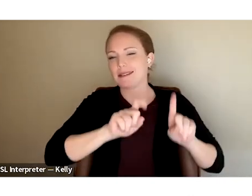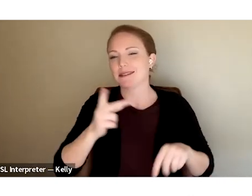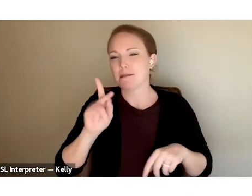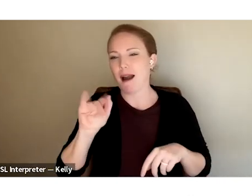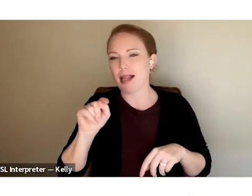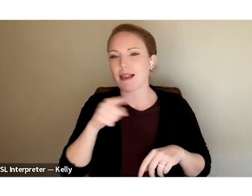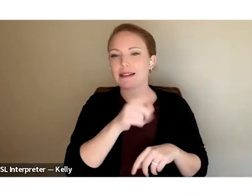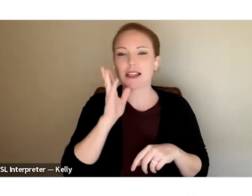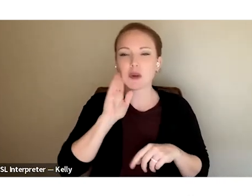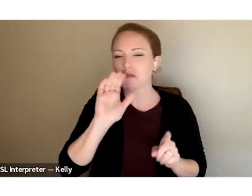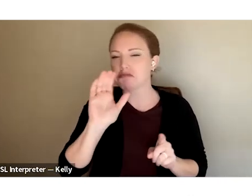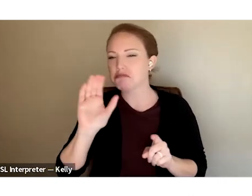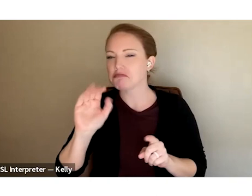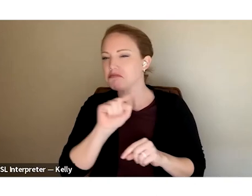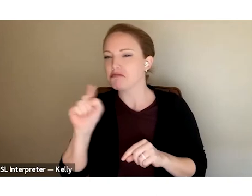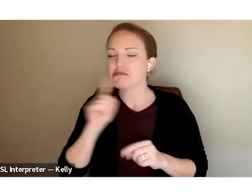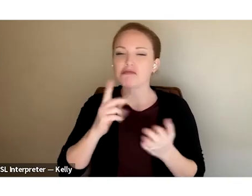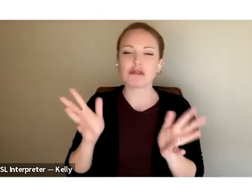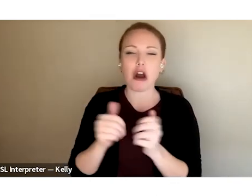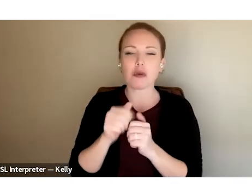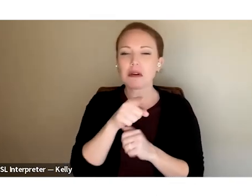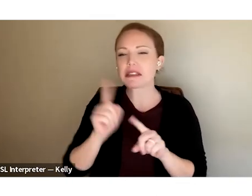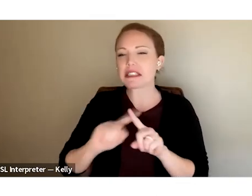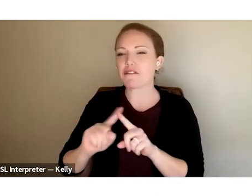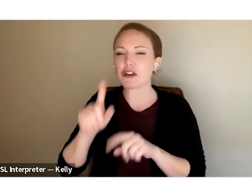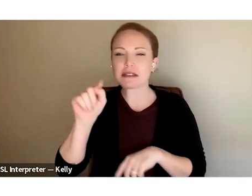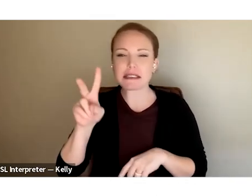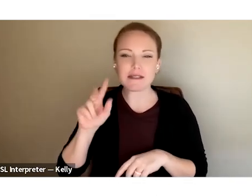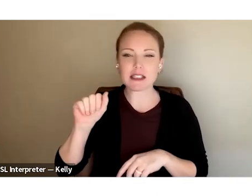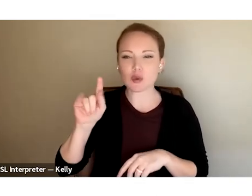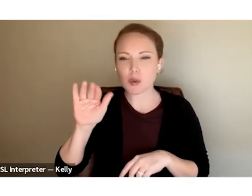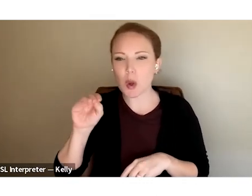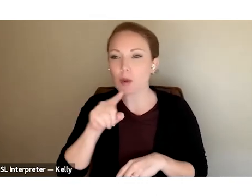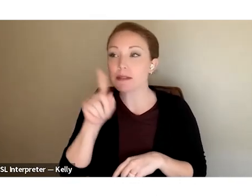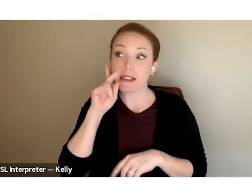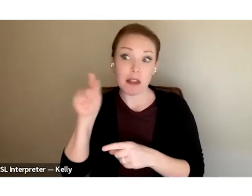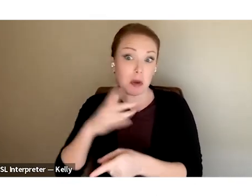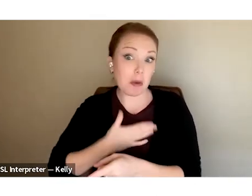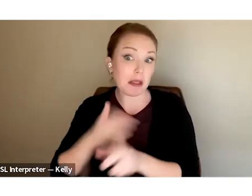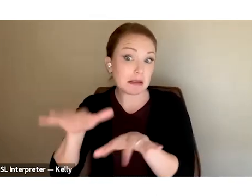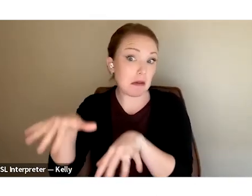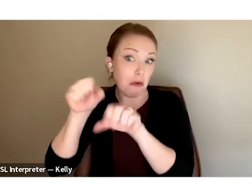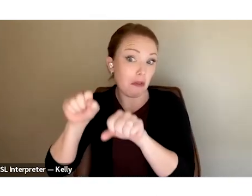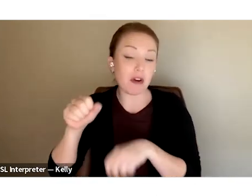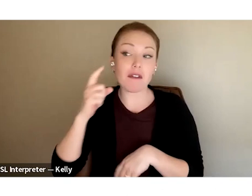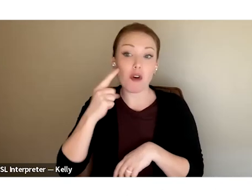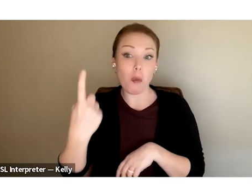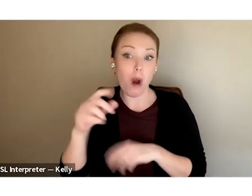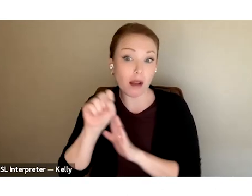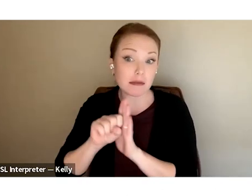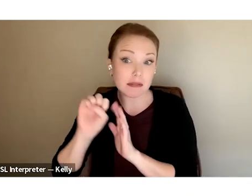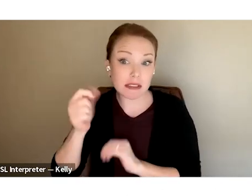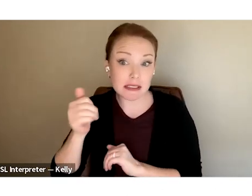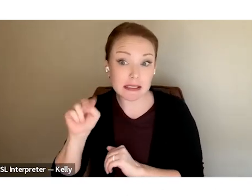shop around to different networks and studios to see if they would pick it up and greenlight it for a season and now multiple